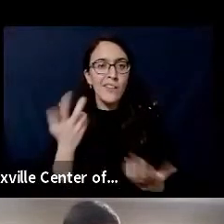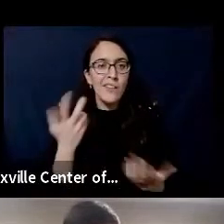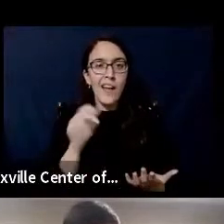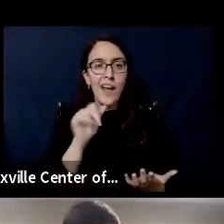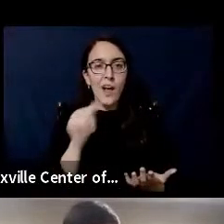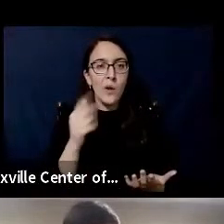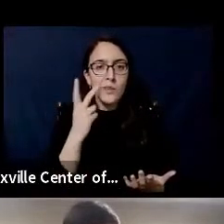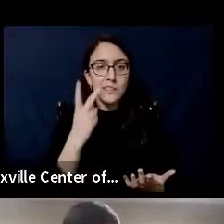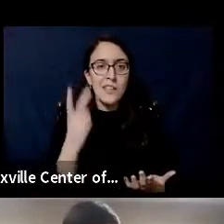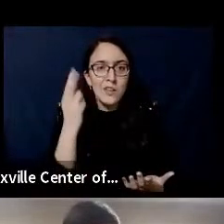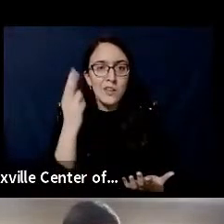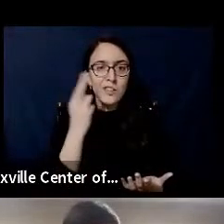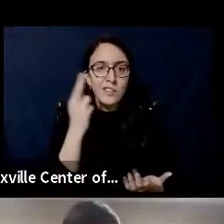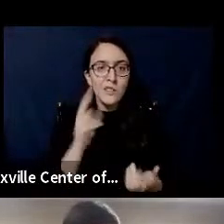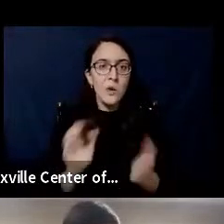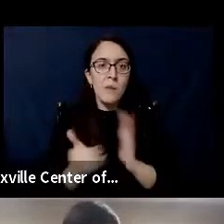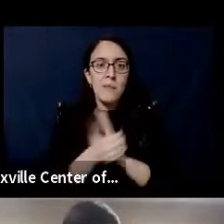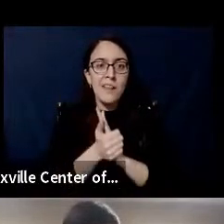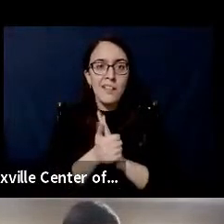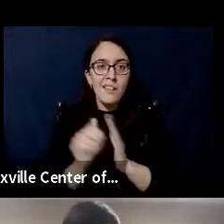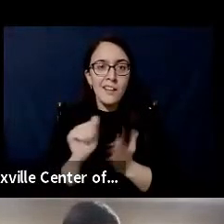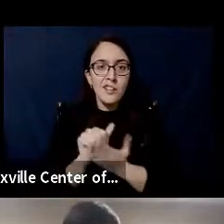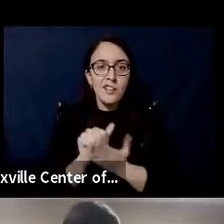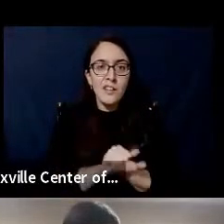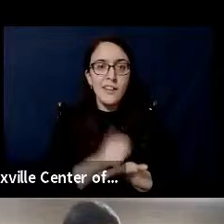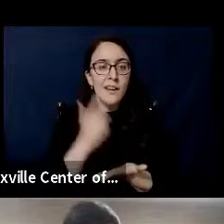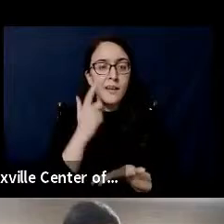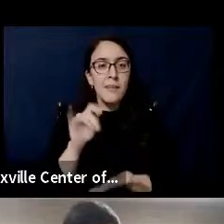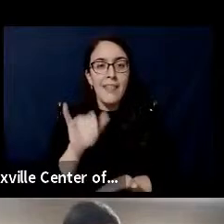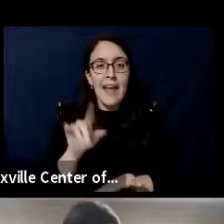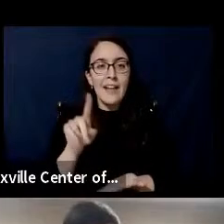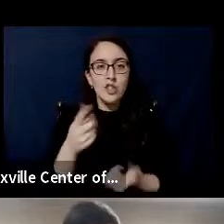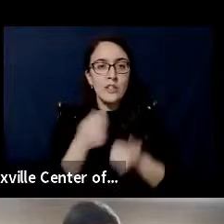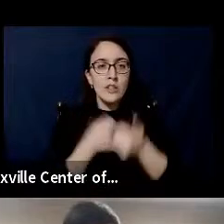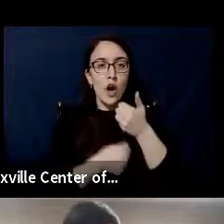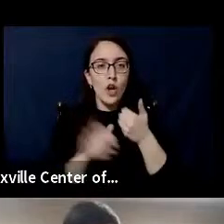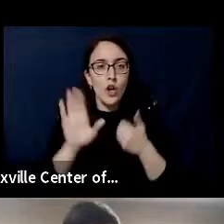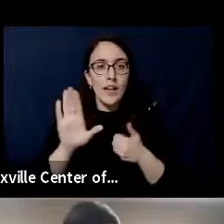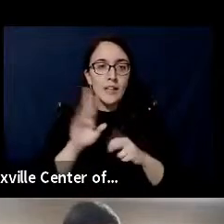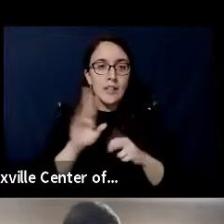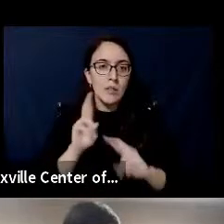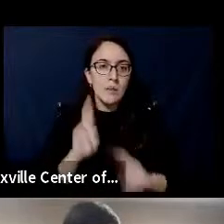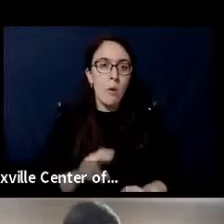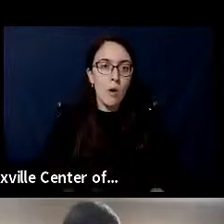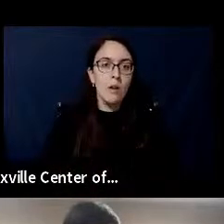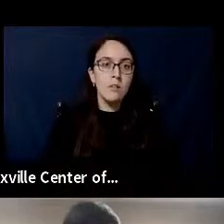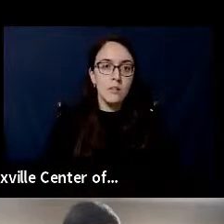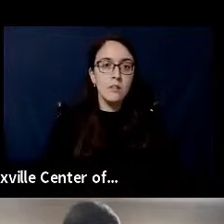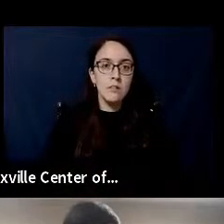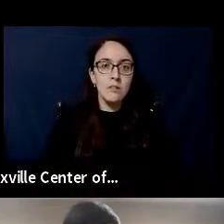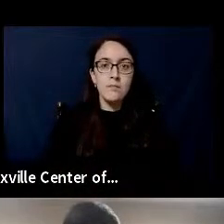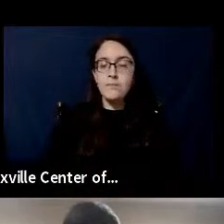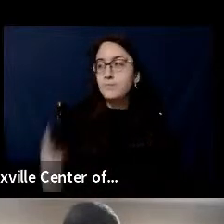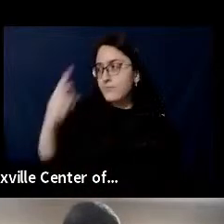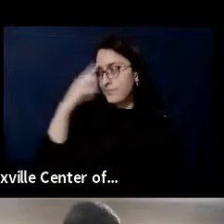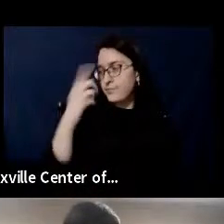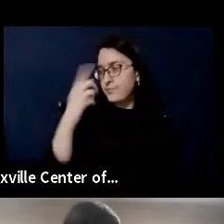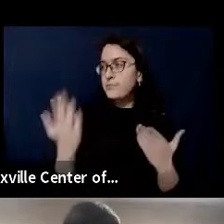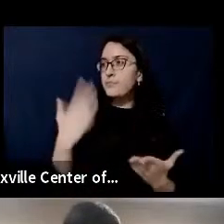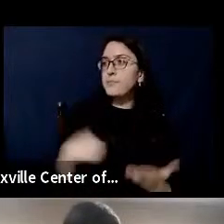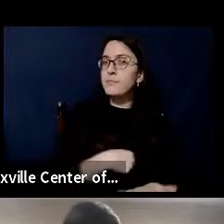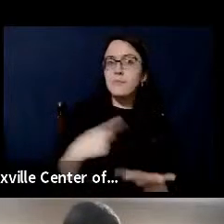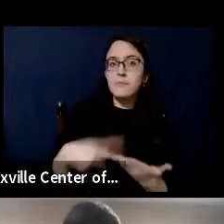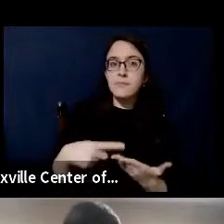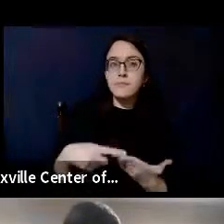agenda for something that's essentially a subset of his report. Okay. I think that we may be referring to some